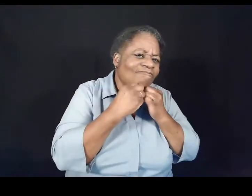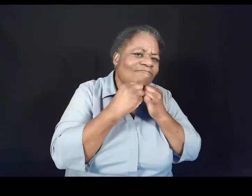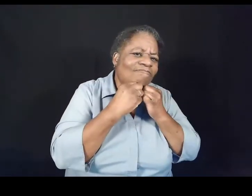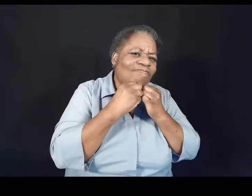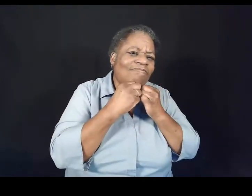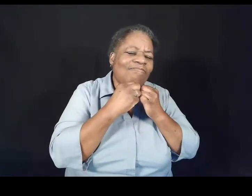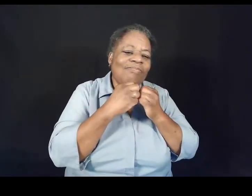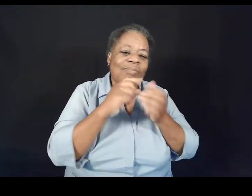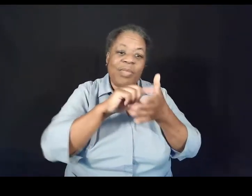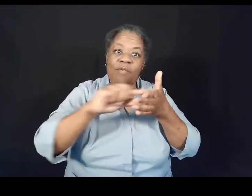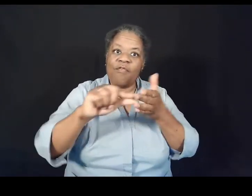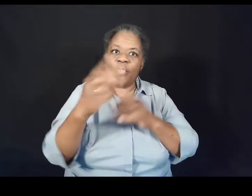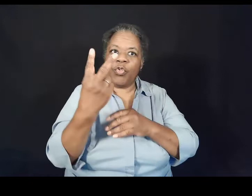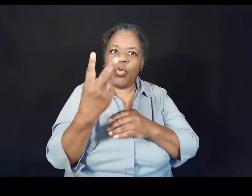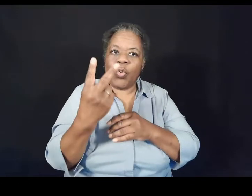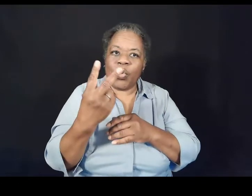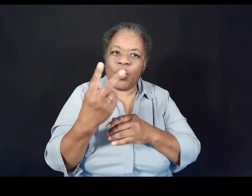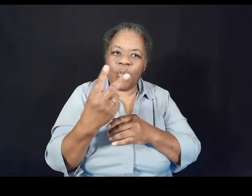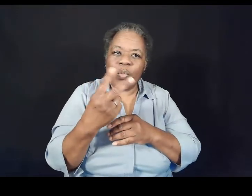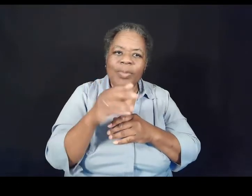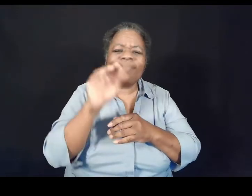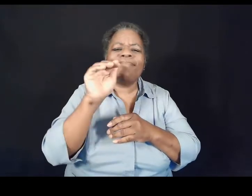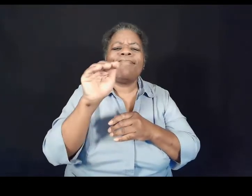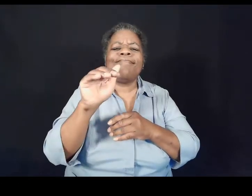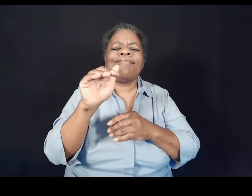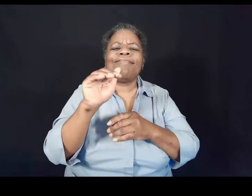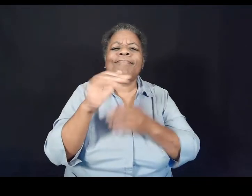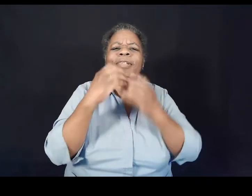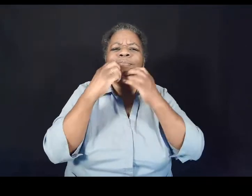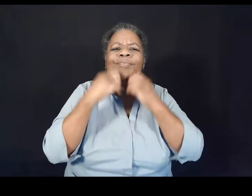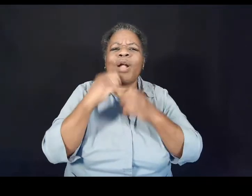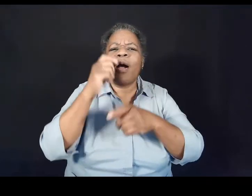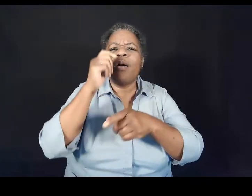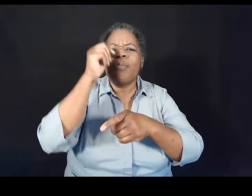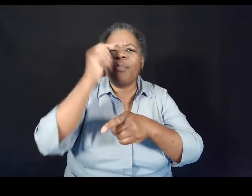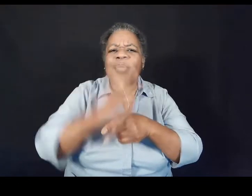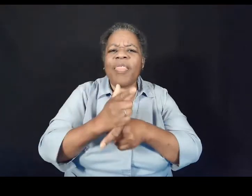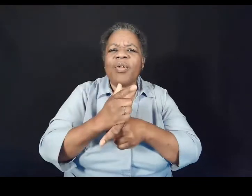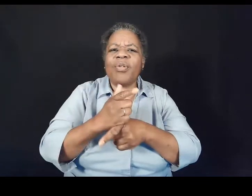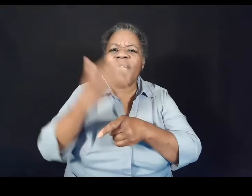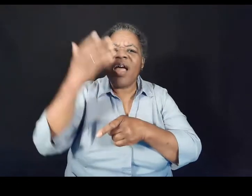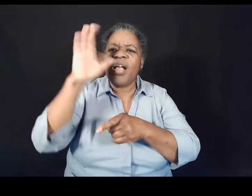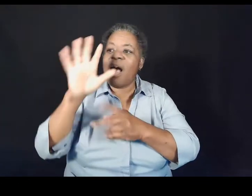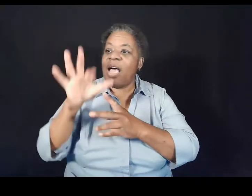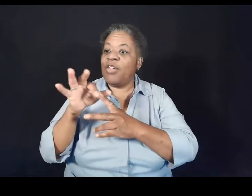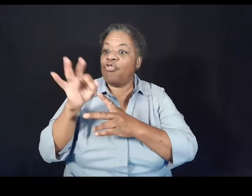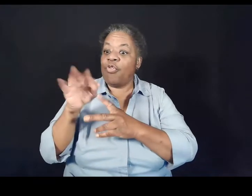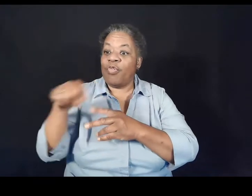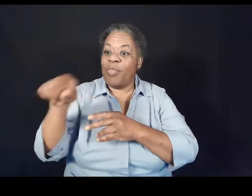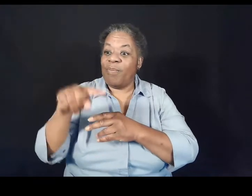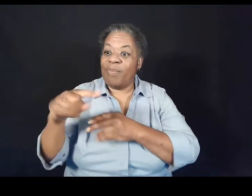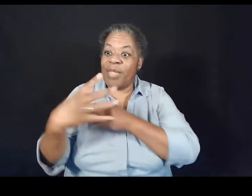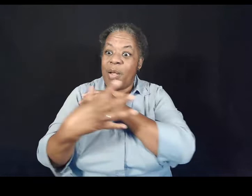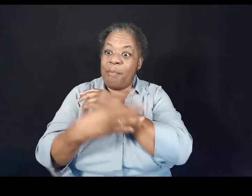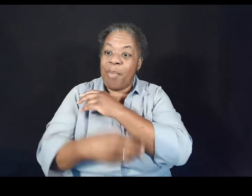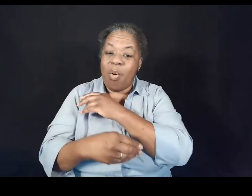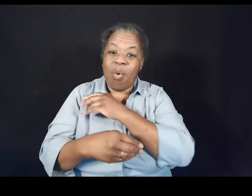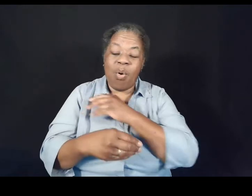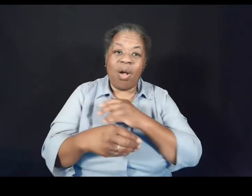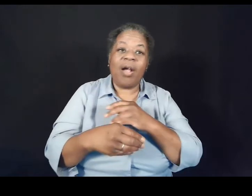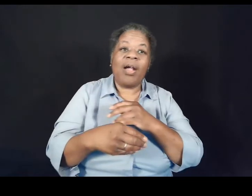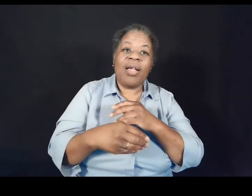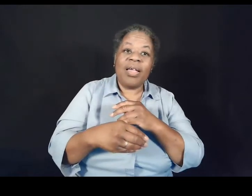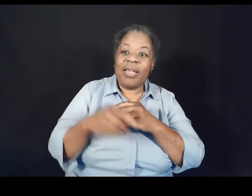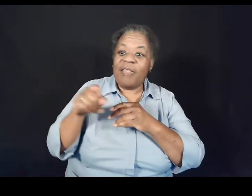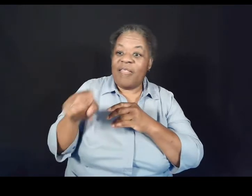verse 2. "Listen, my dear brothers, has not God chosen those who are poor in the eyes of the world to be rich in